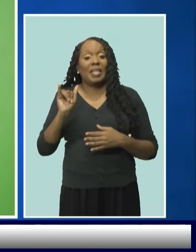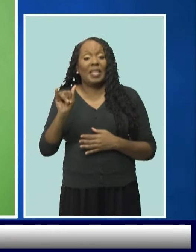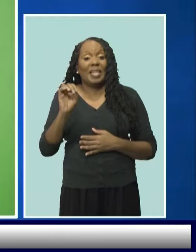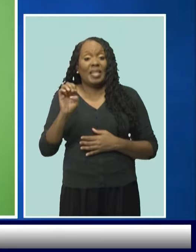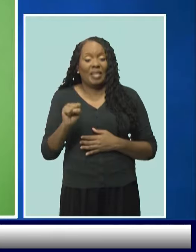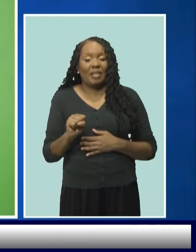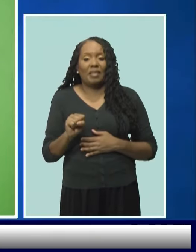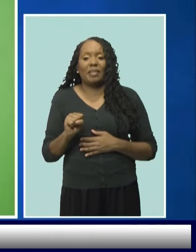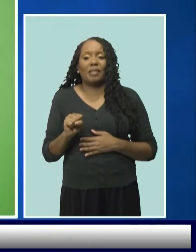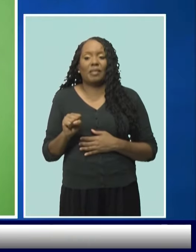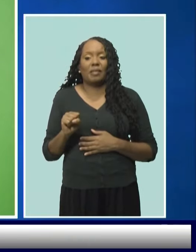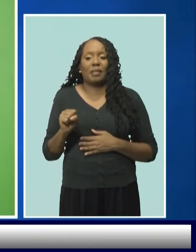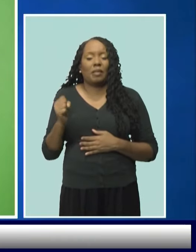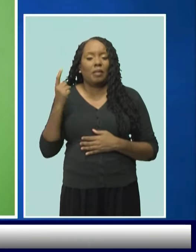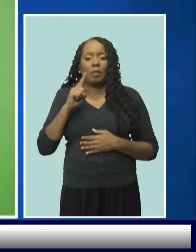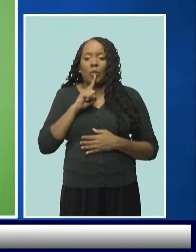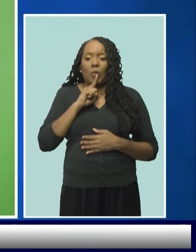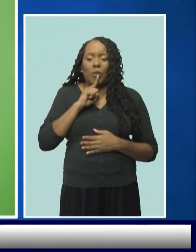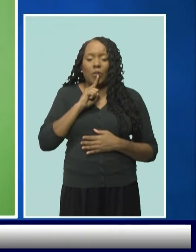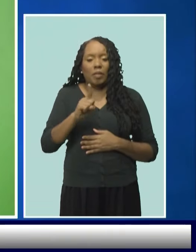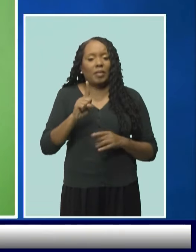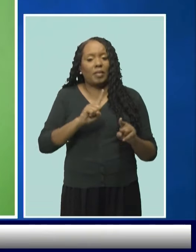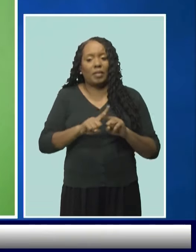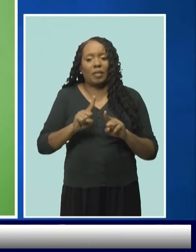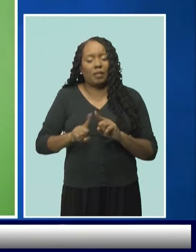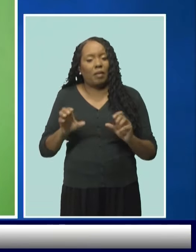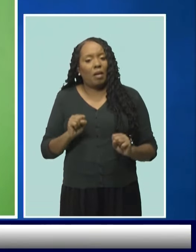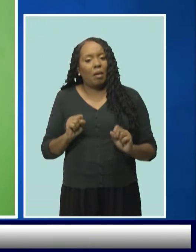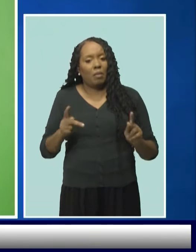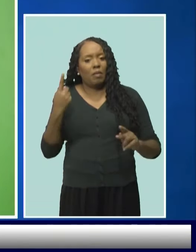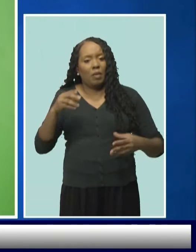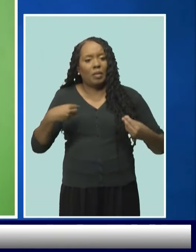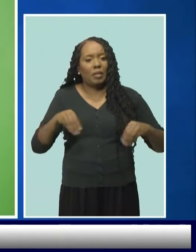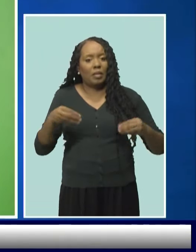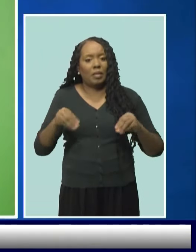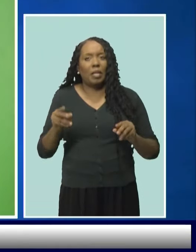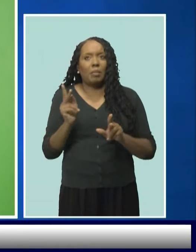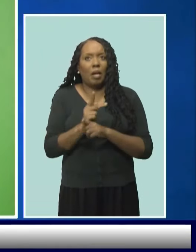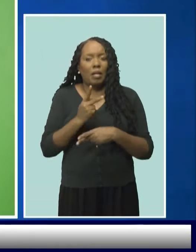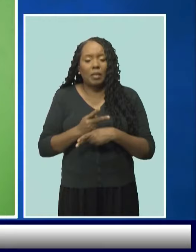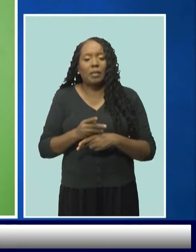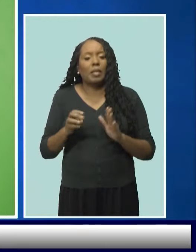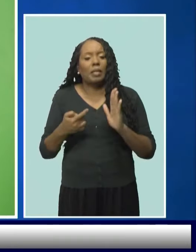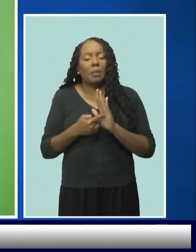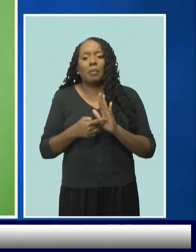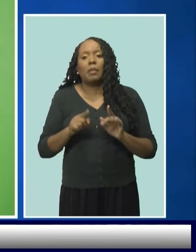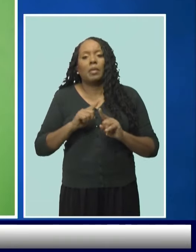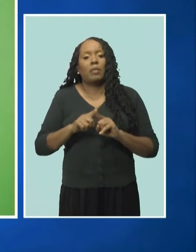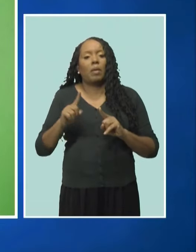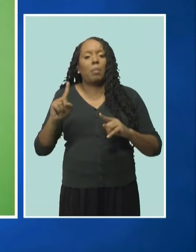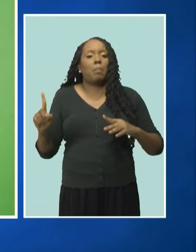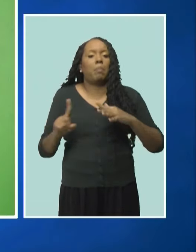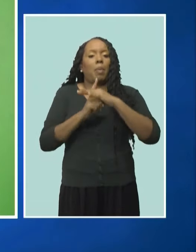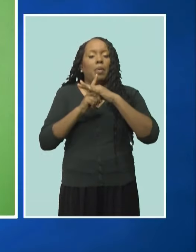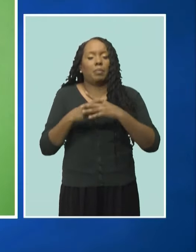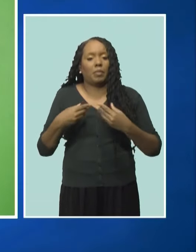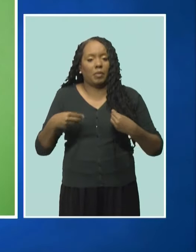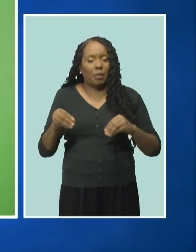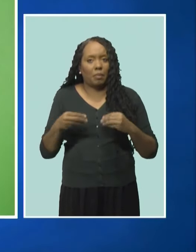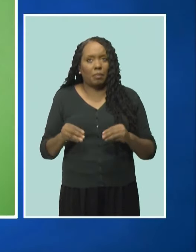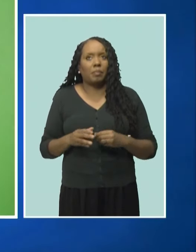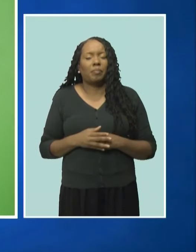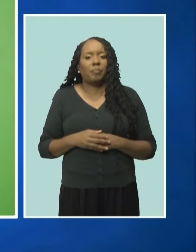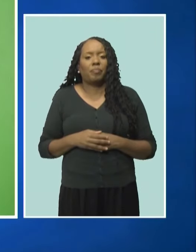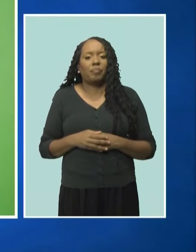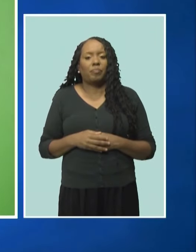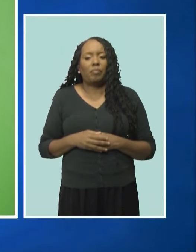to like the different opportunities to sell our products. So for example, the different pop-up shops. As a new entrepreneur, it's very